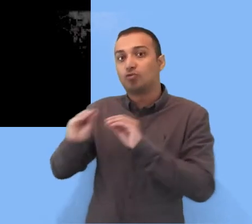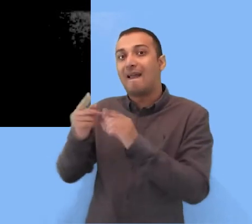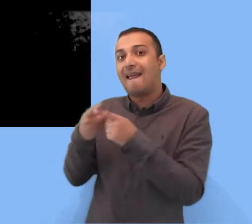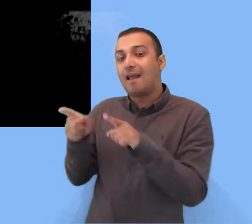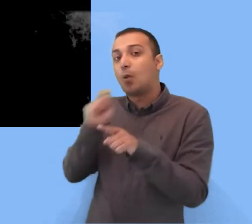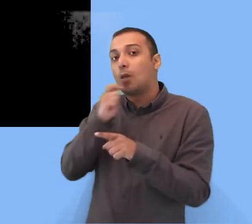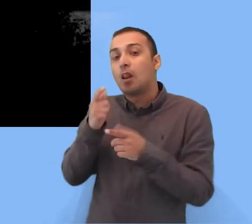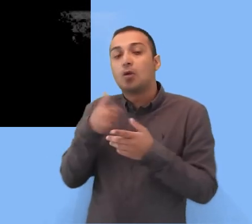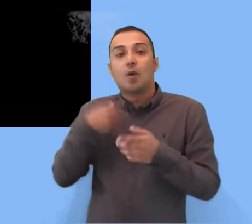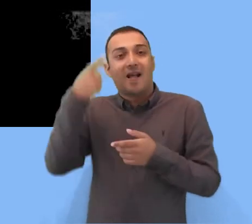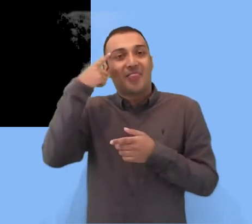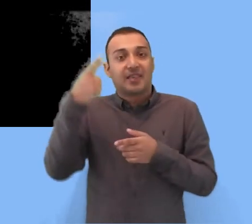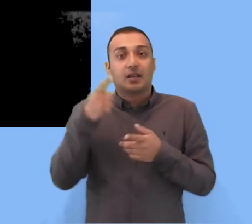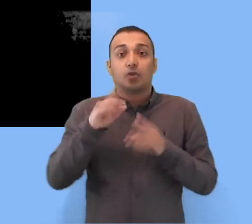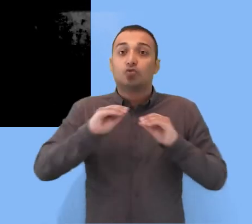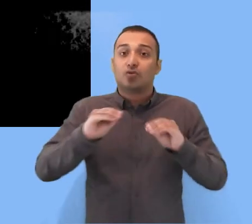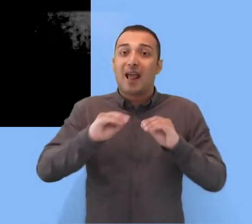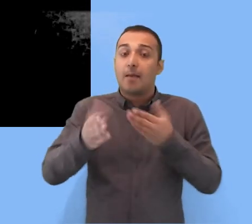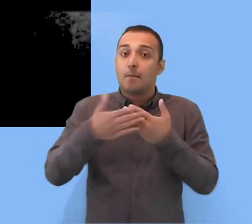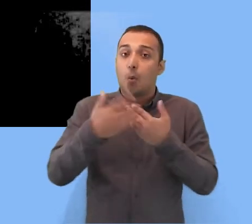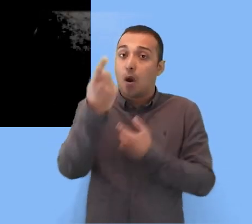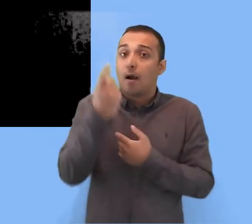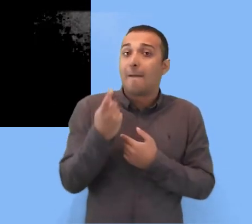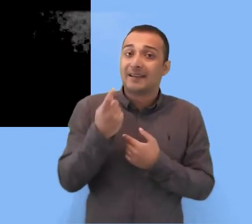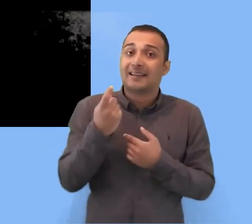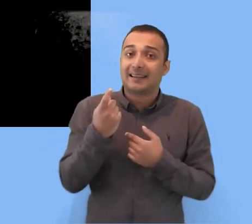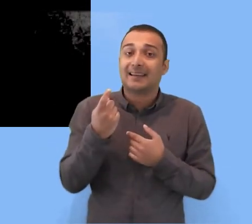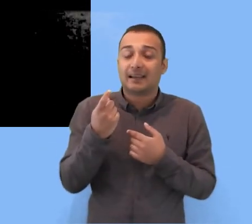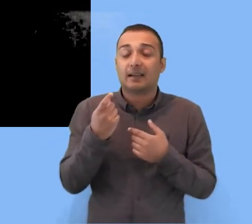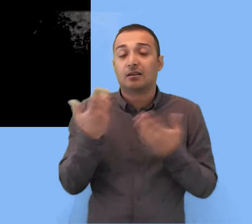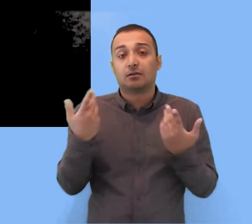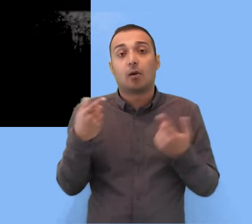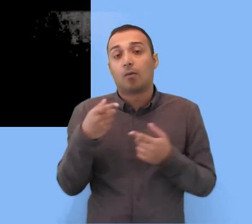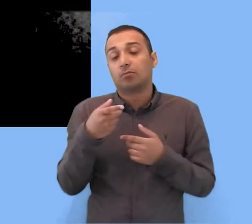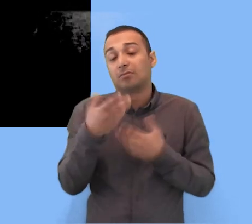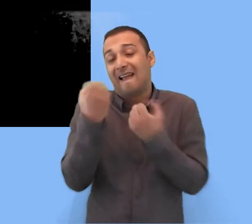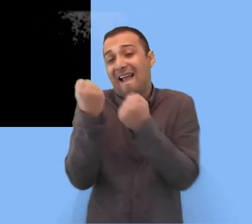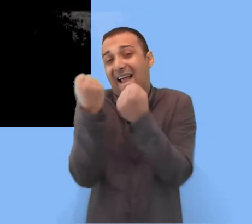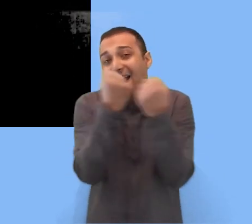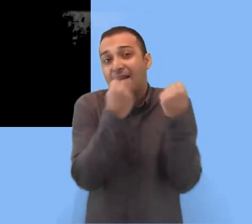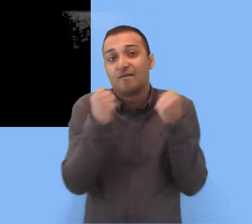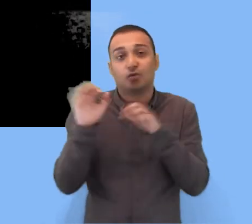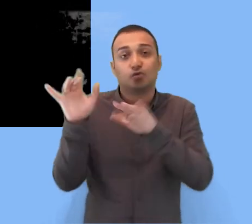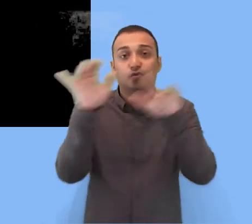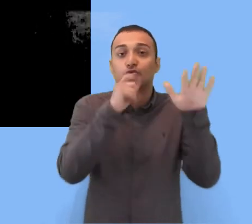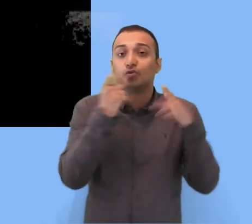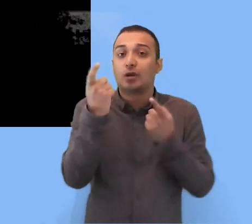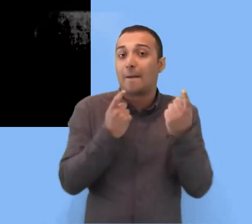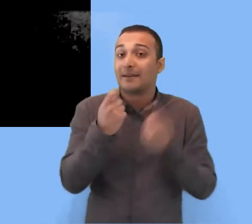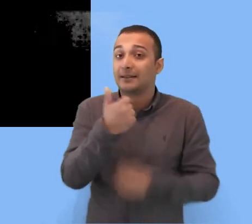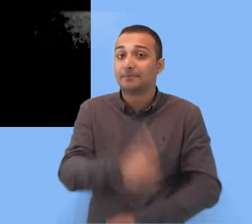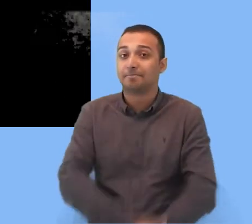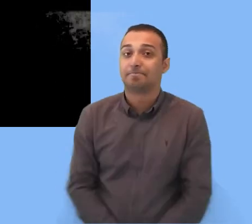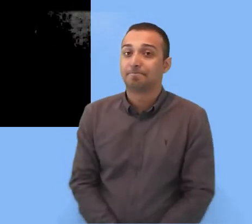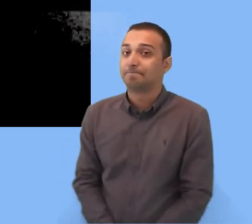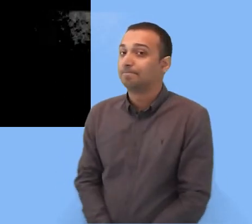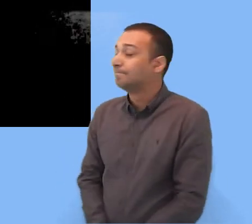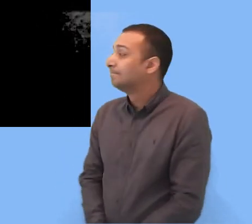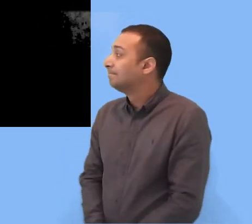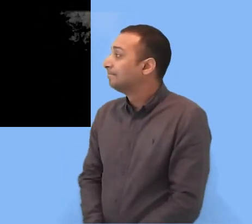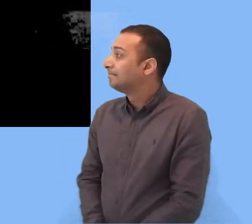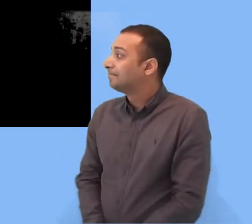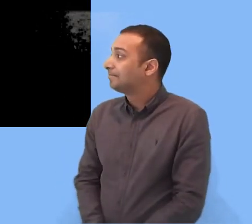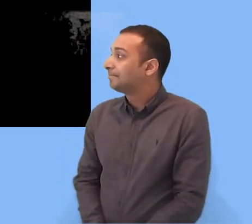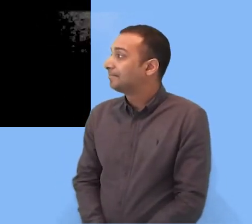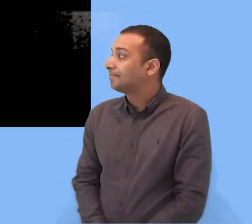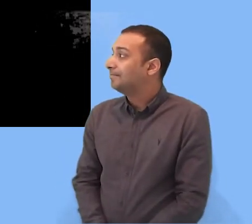is on its way that is aligned to some of these messages if you're not already accessing it through the MPQs.